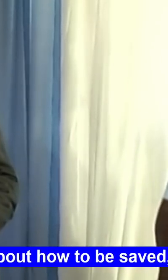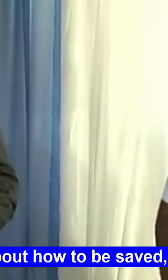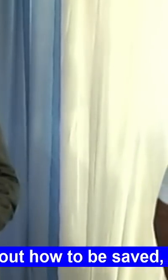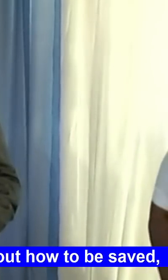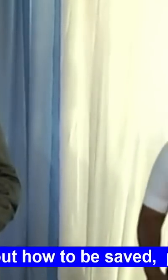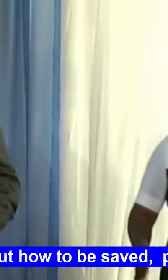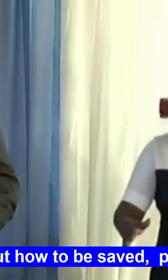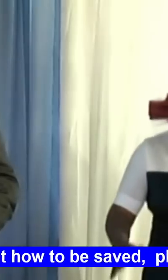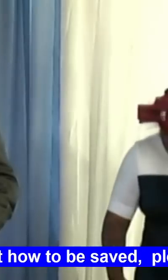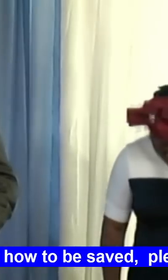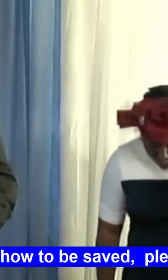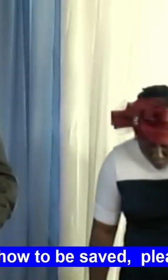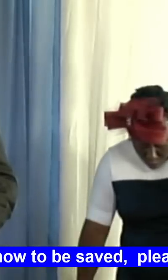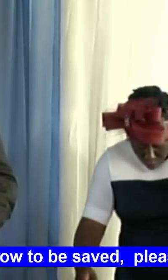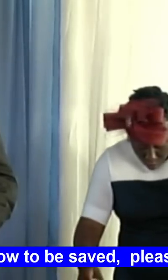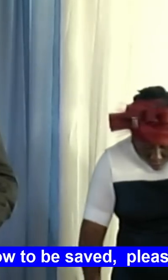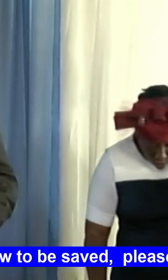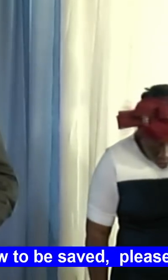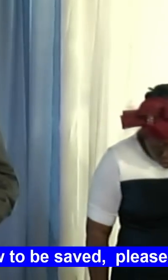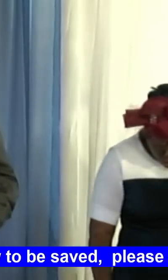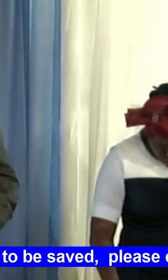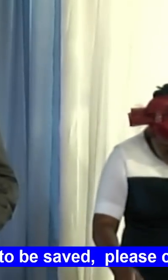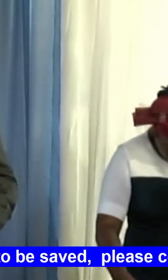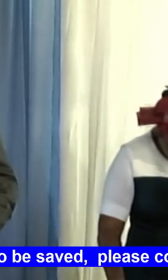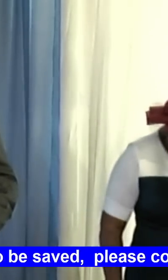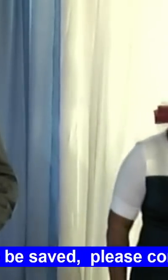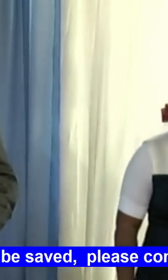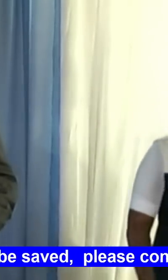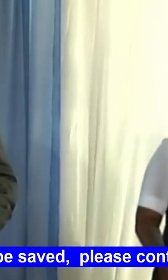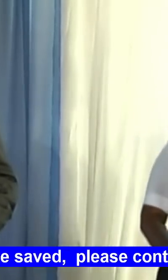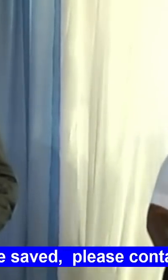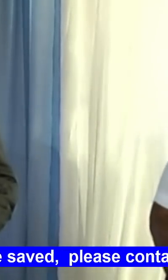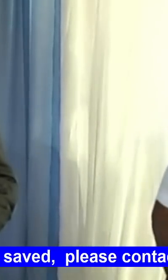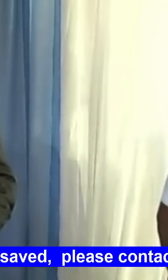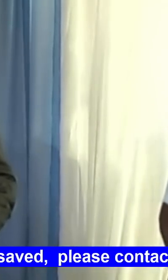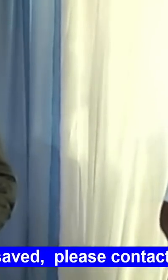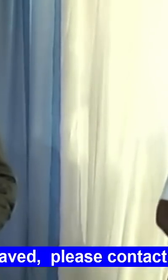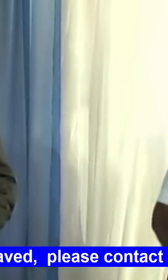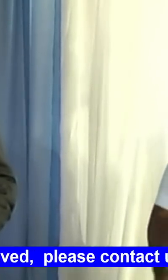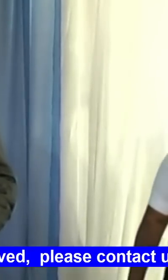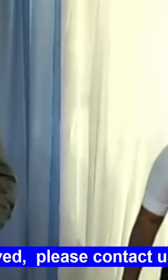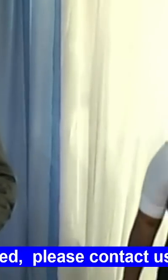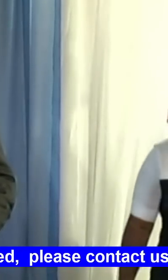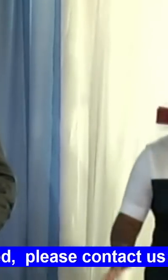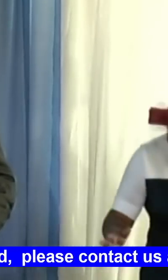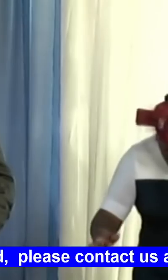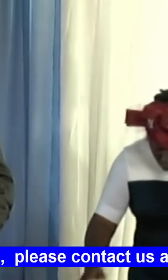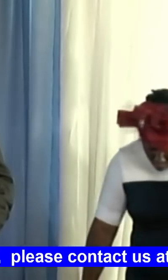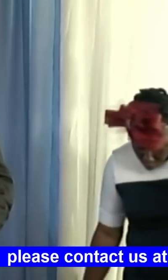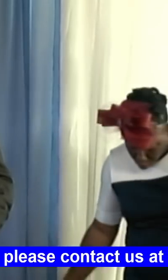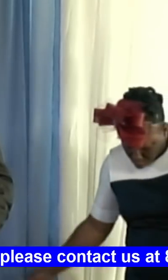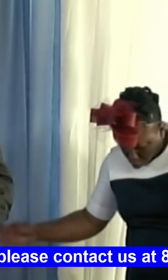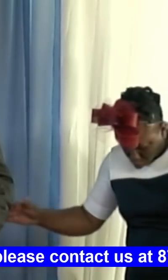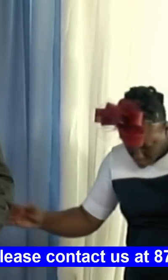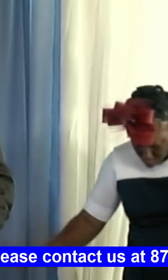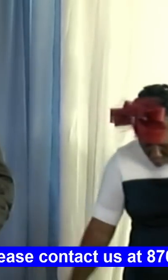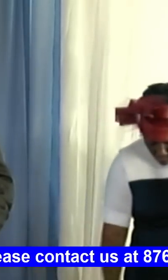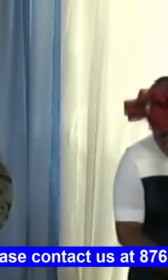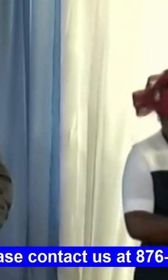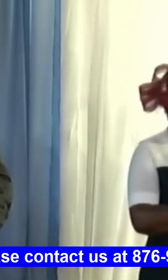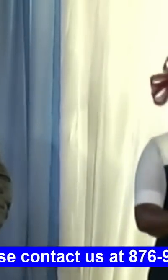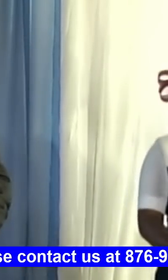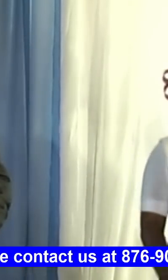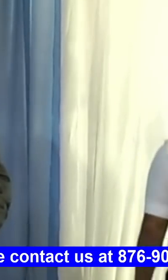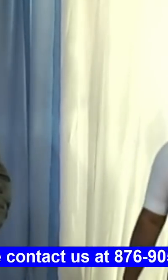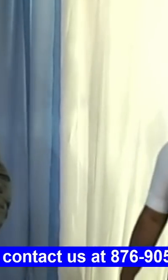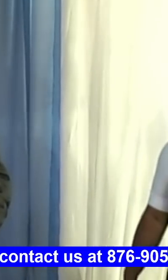Almighty, speak again to your servant who will be coming. Lord God Almighty, we know you have a sure word. You are not